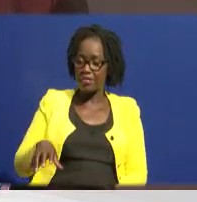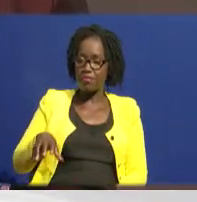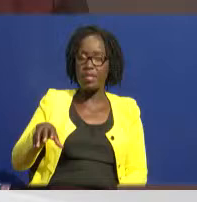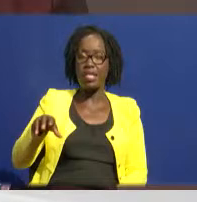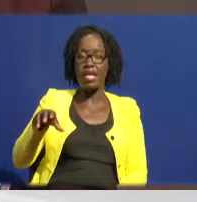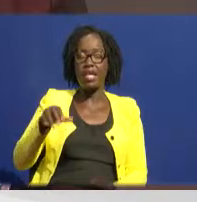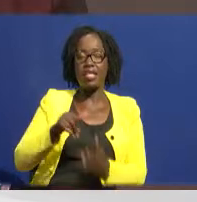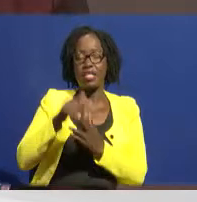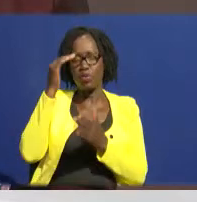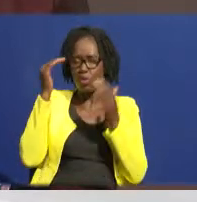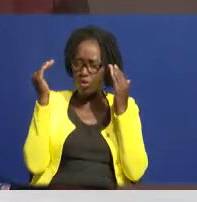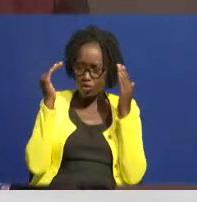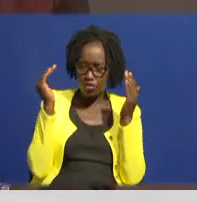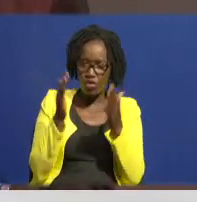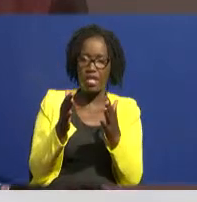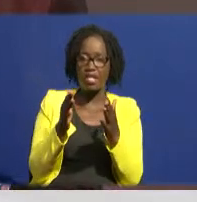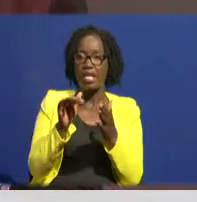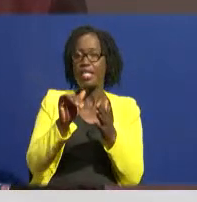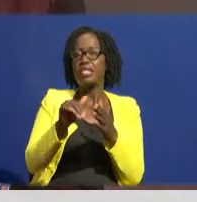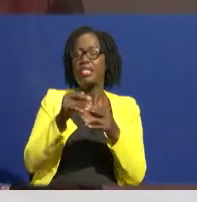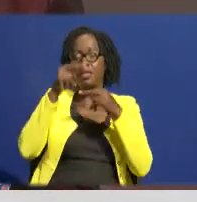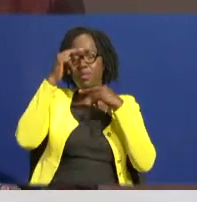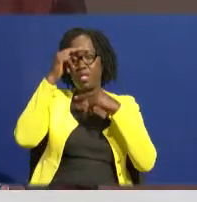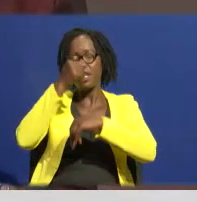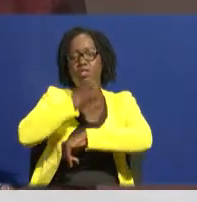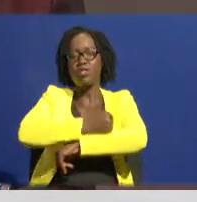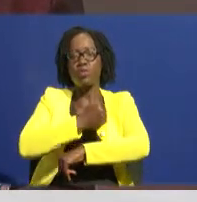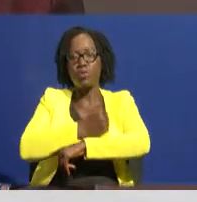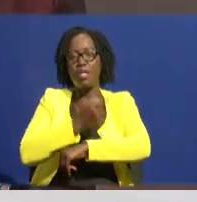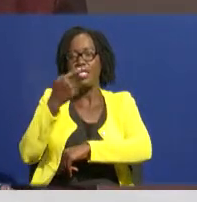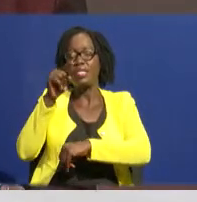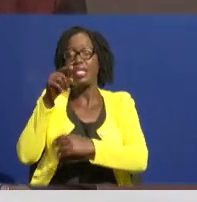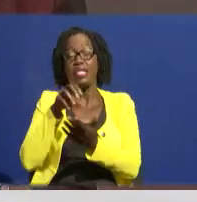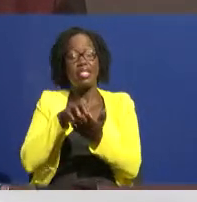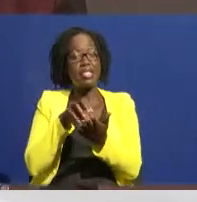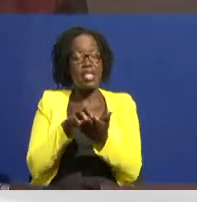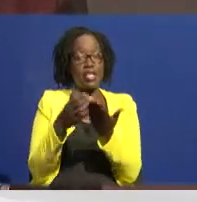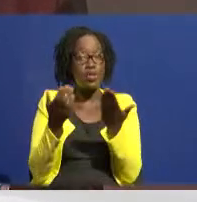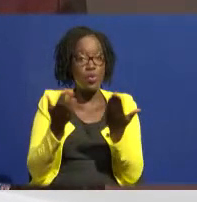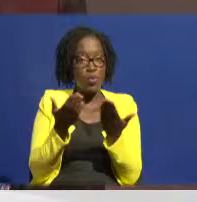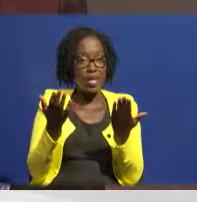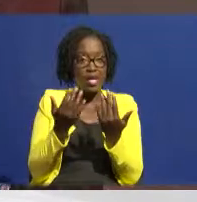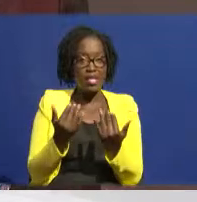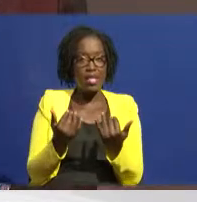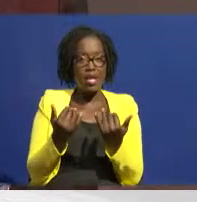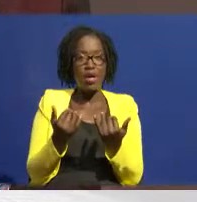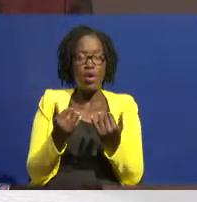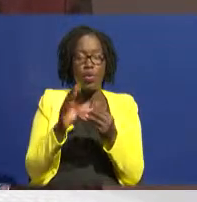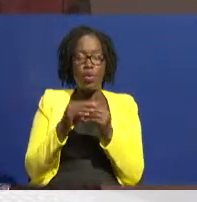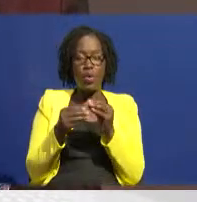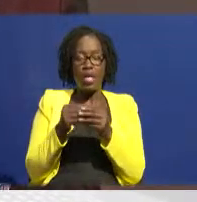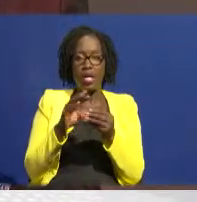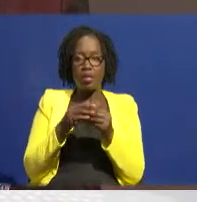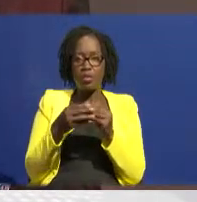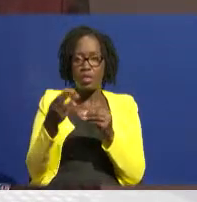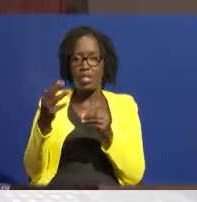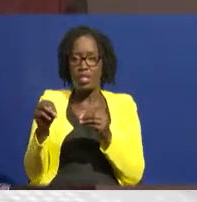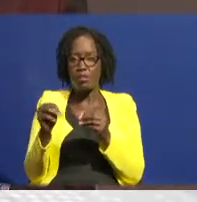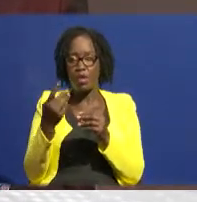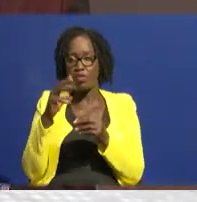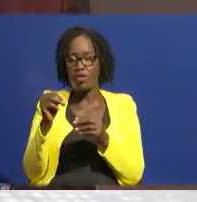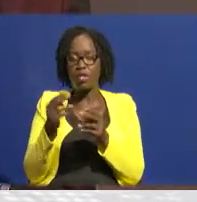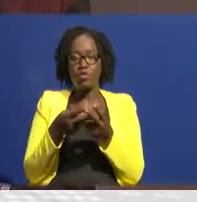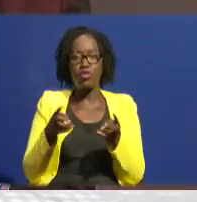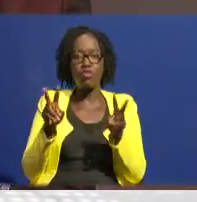why we want to focus that when they're in high school, that is the right stage where now we can mold them and for them